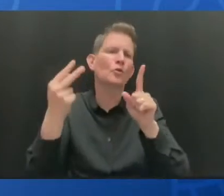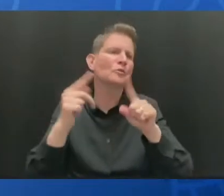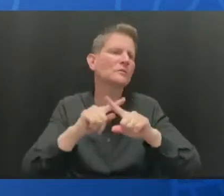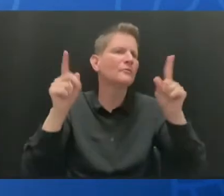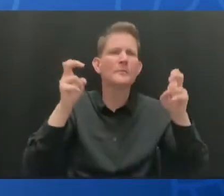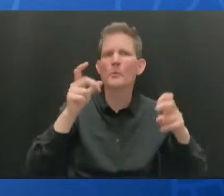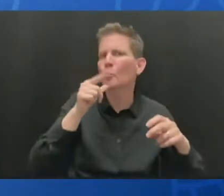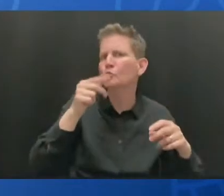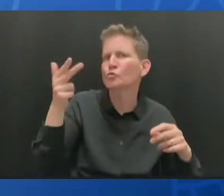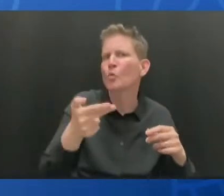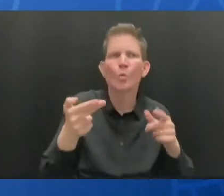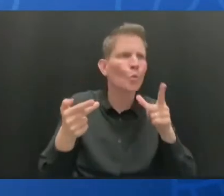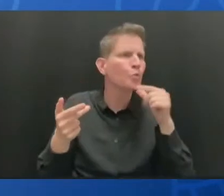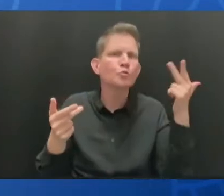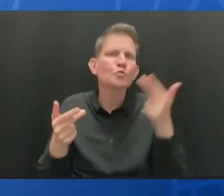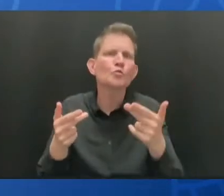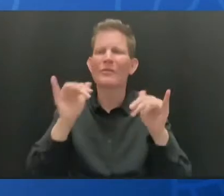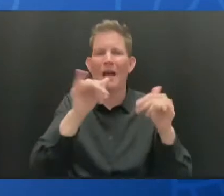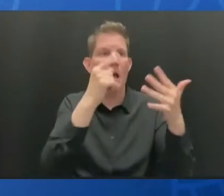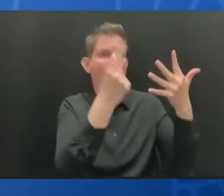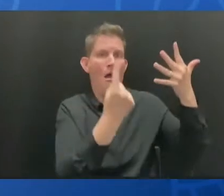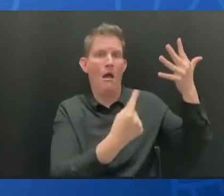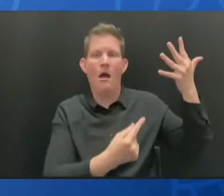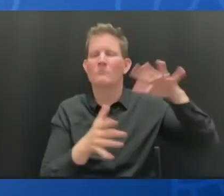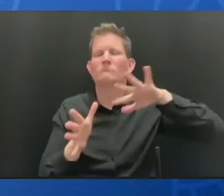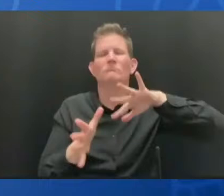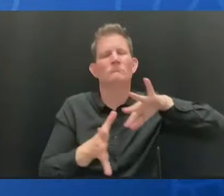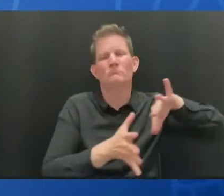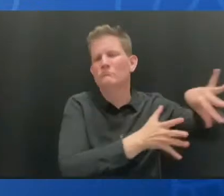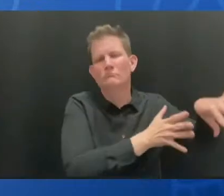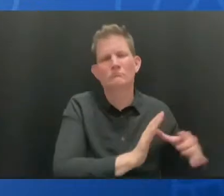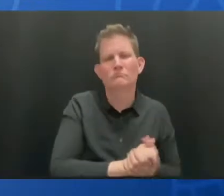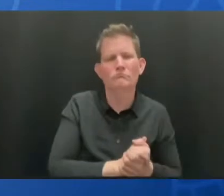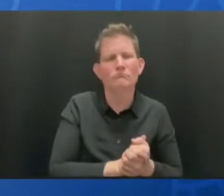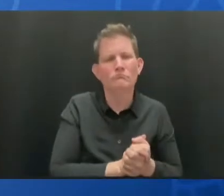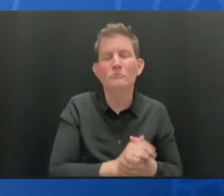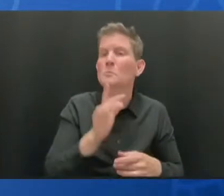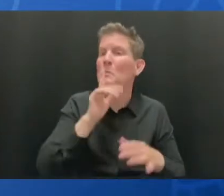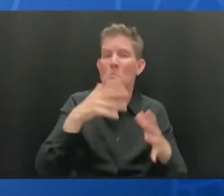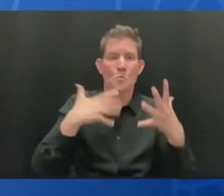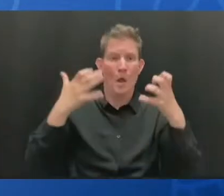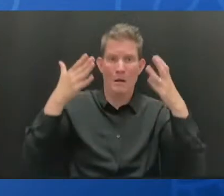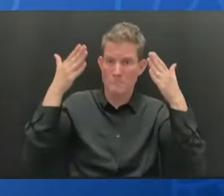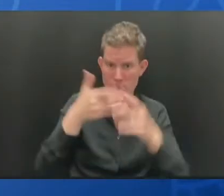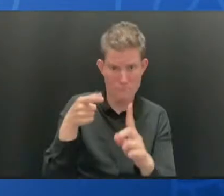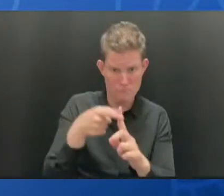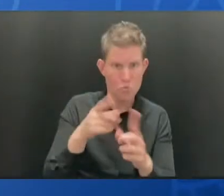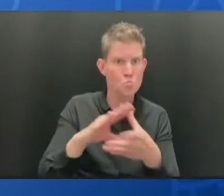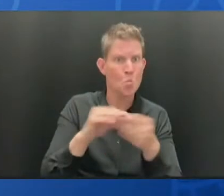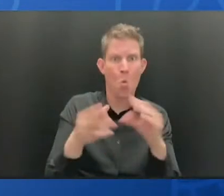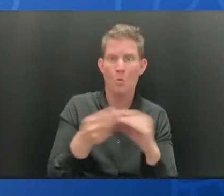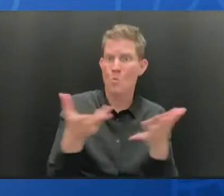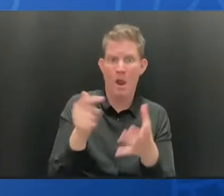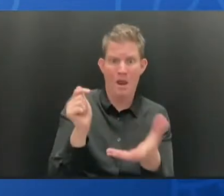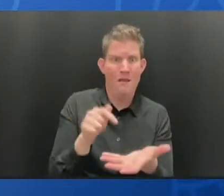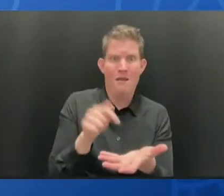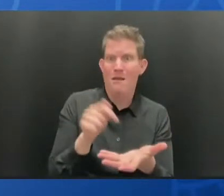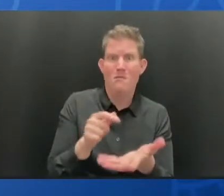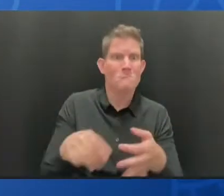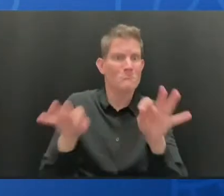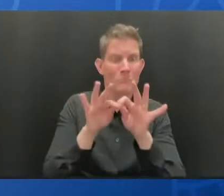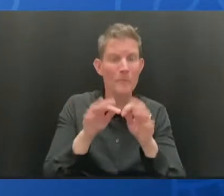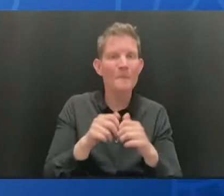Hamas, it's not Hamas. The real story here, the story is that aid and food is moving into